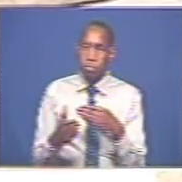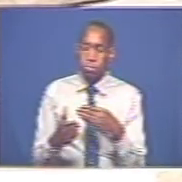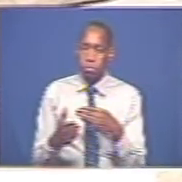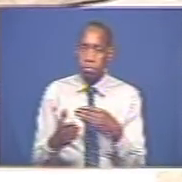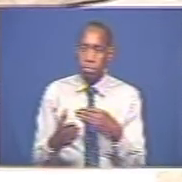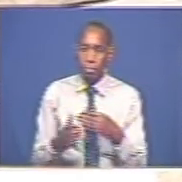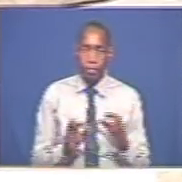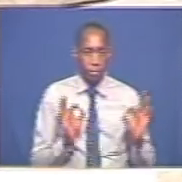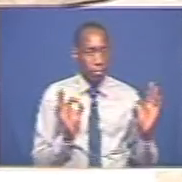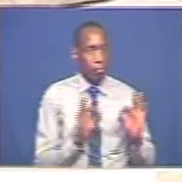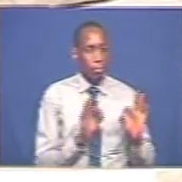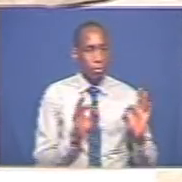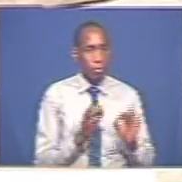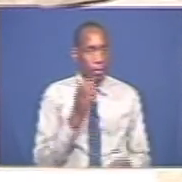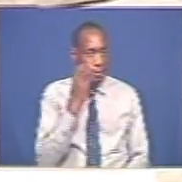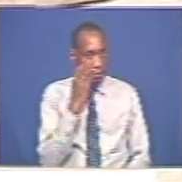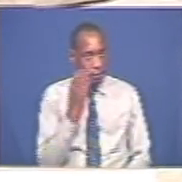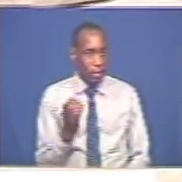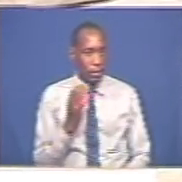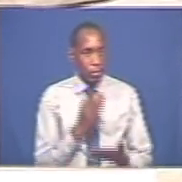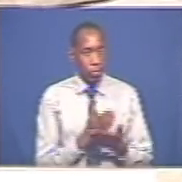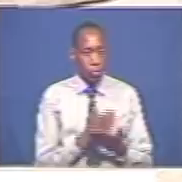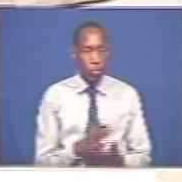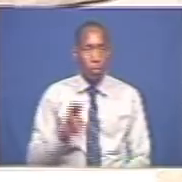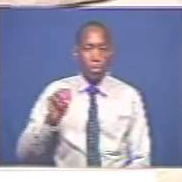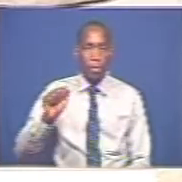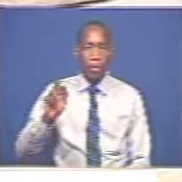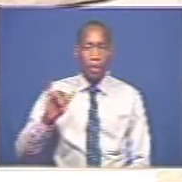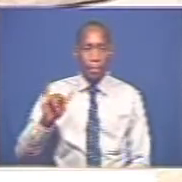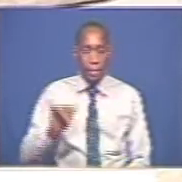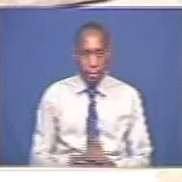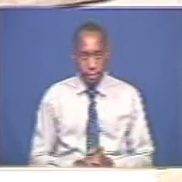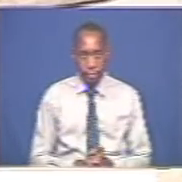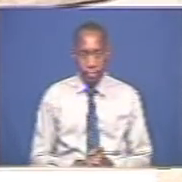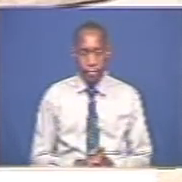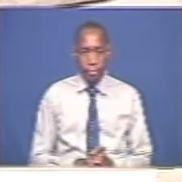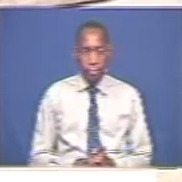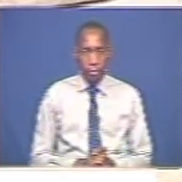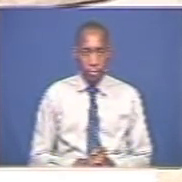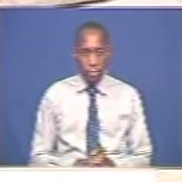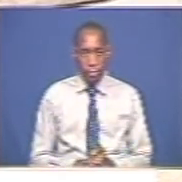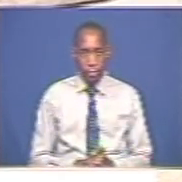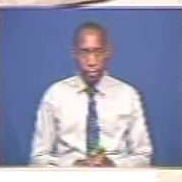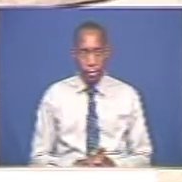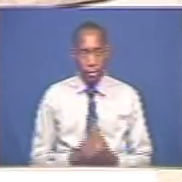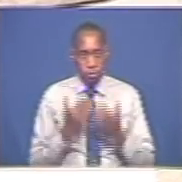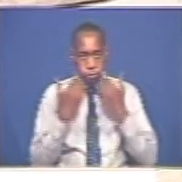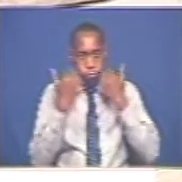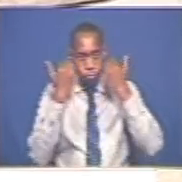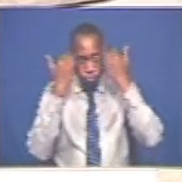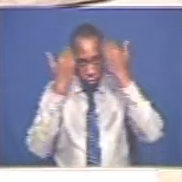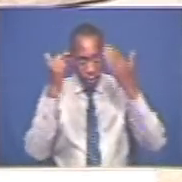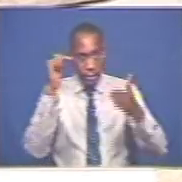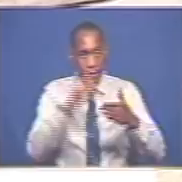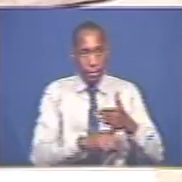Wow. Really sad. Mary. Yeah. So here you are. you've sunk into depression and you've gone